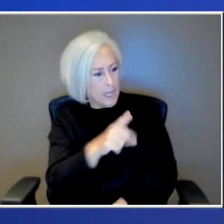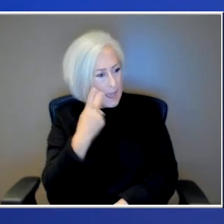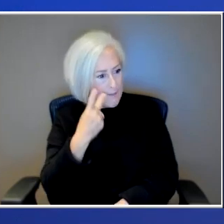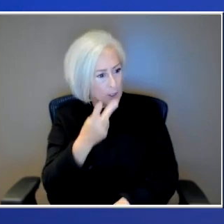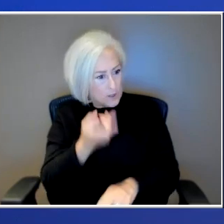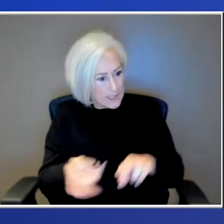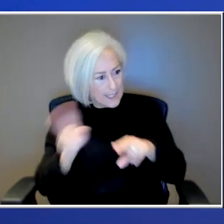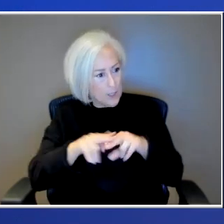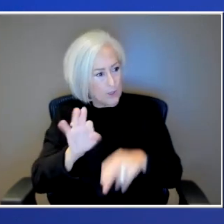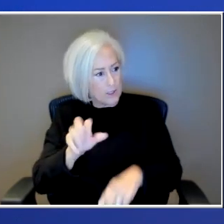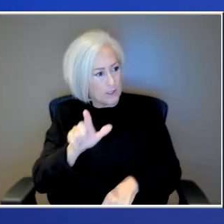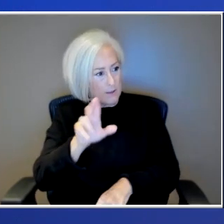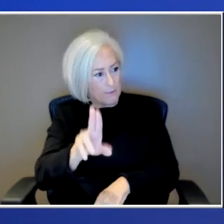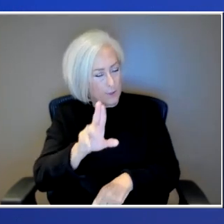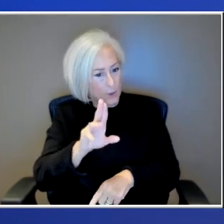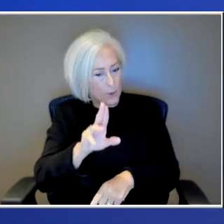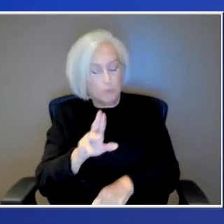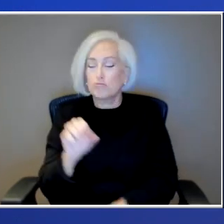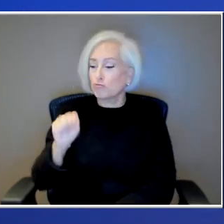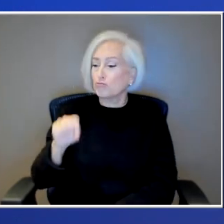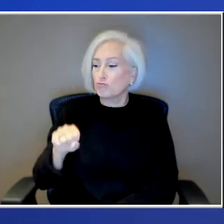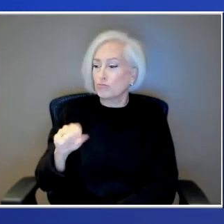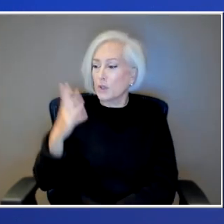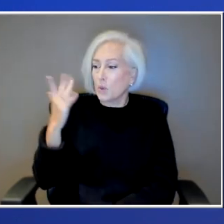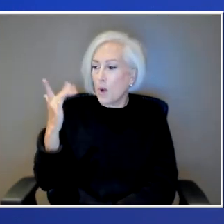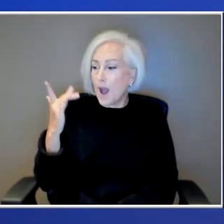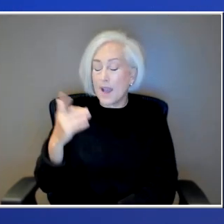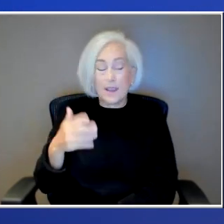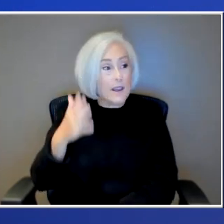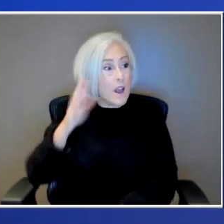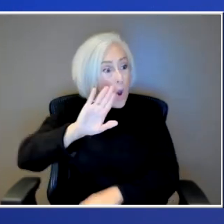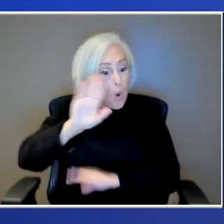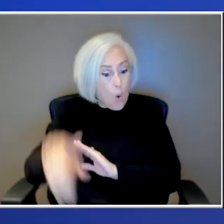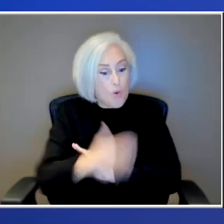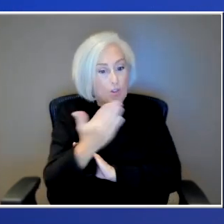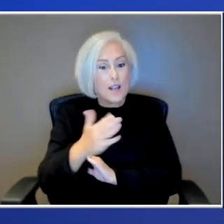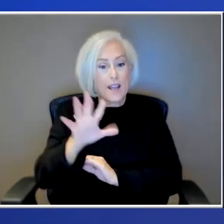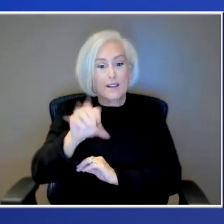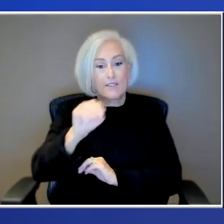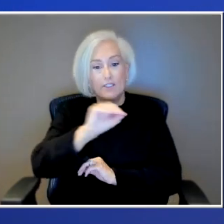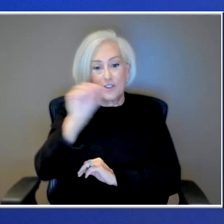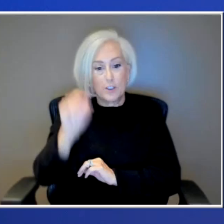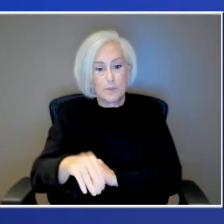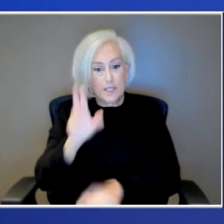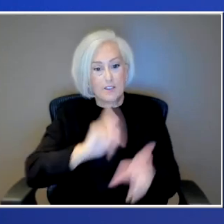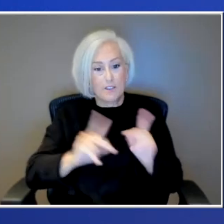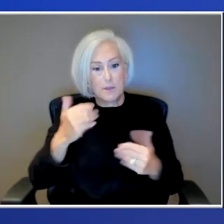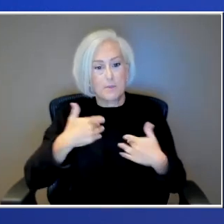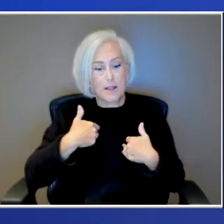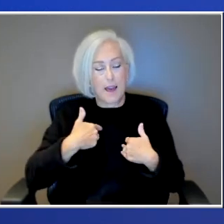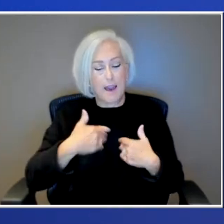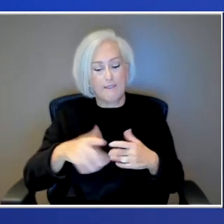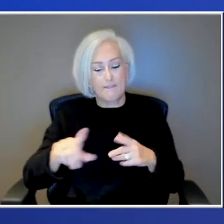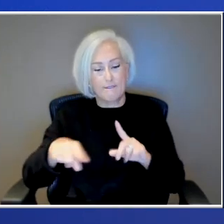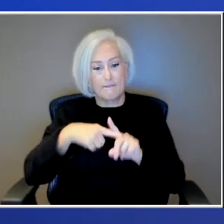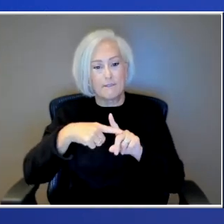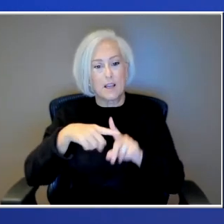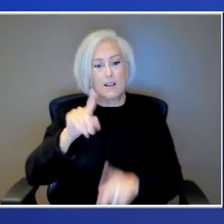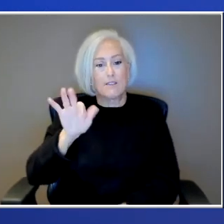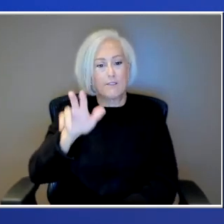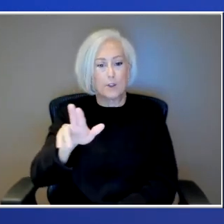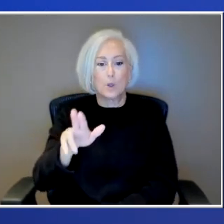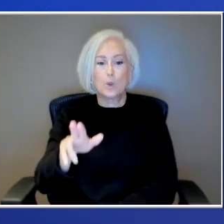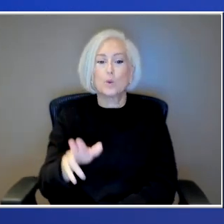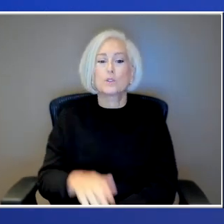yeah, a little bit. Why? He said, like overnight, about half the people he admitted were positive for influenza A. So it's out there, and our